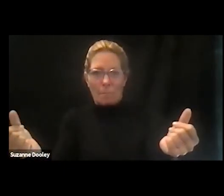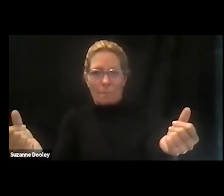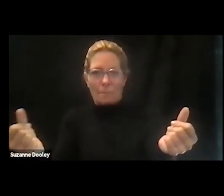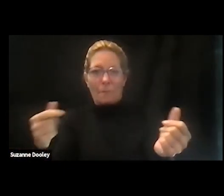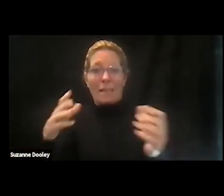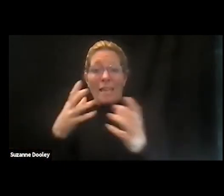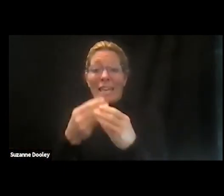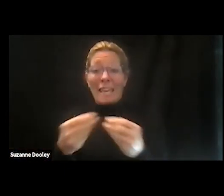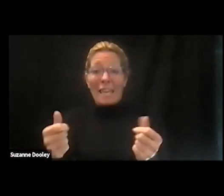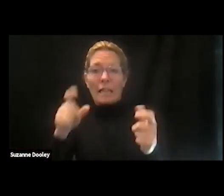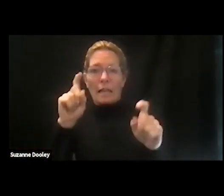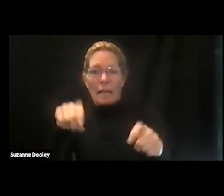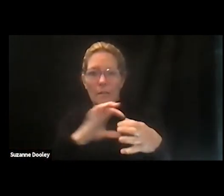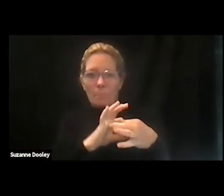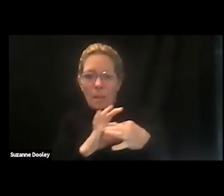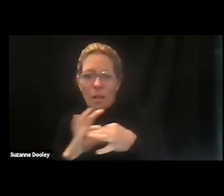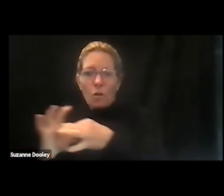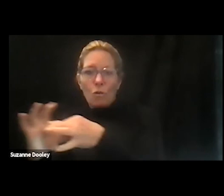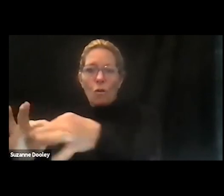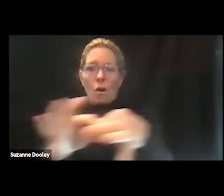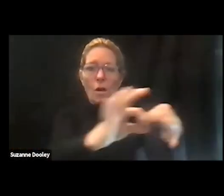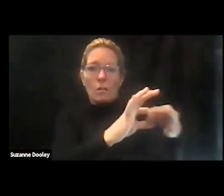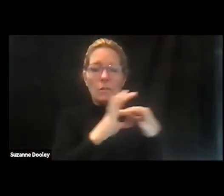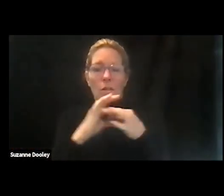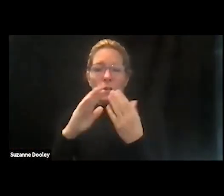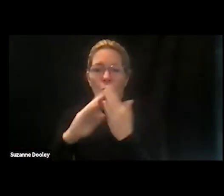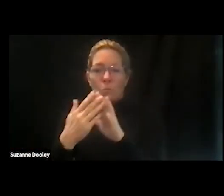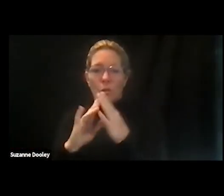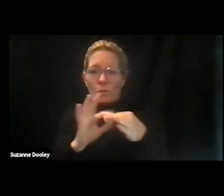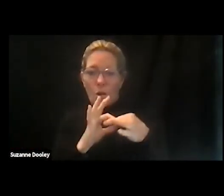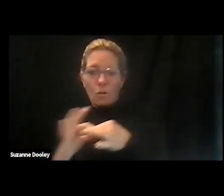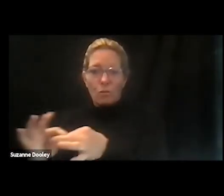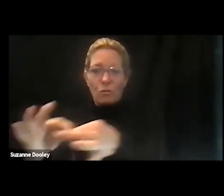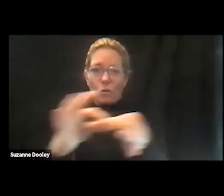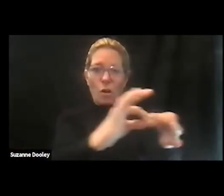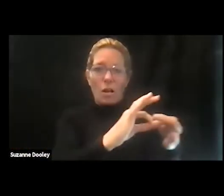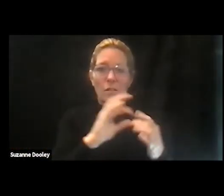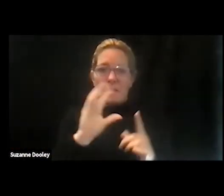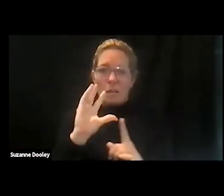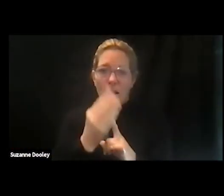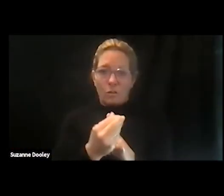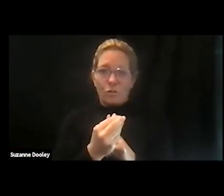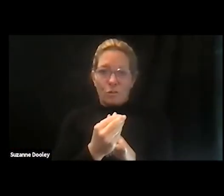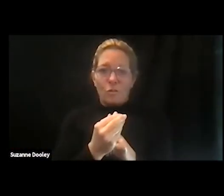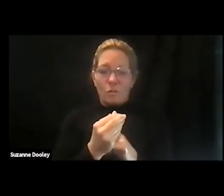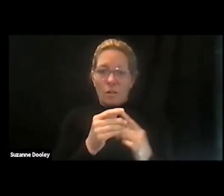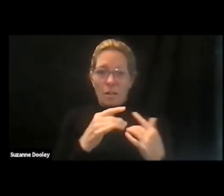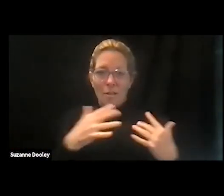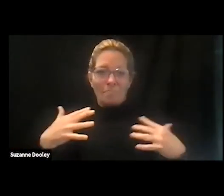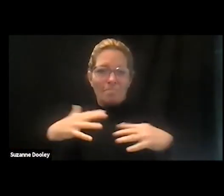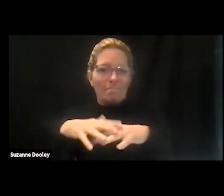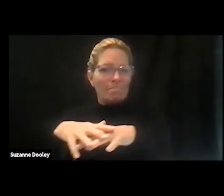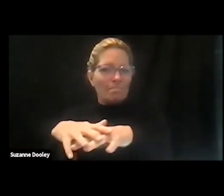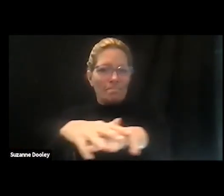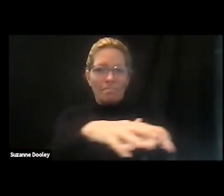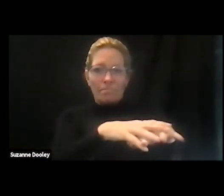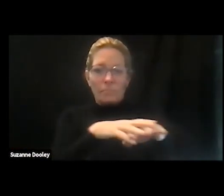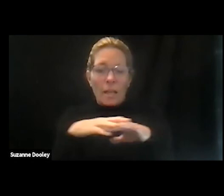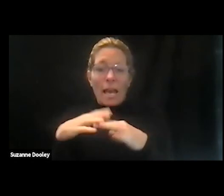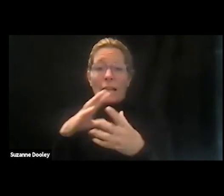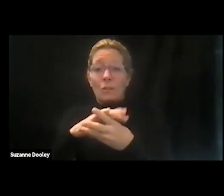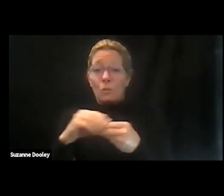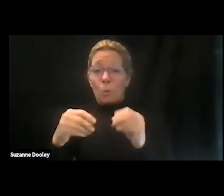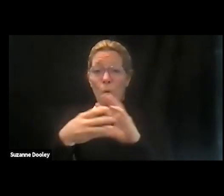healing across communities, across identities, across cultures. And I think storytelling in whatever form it